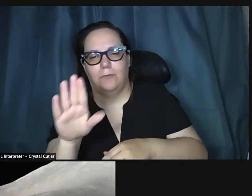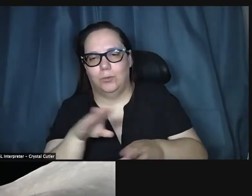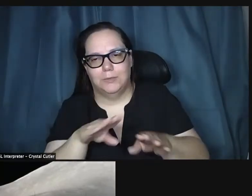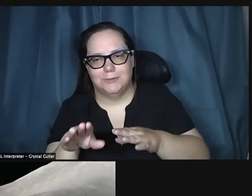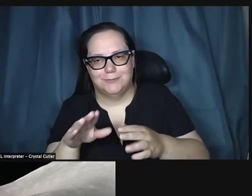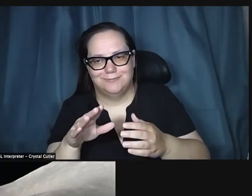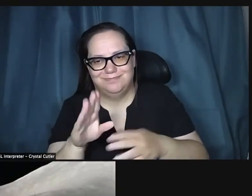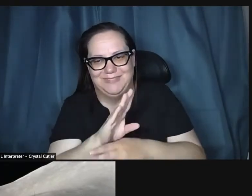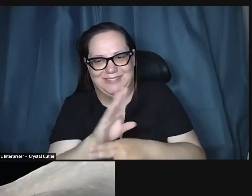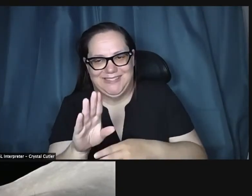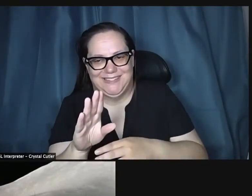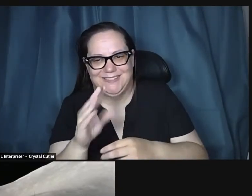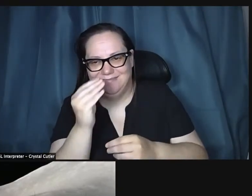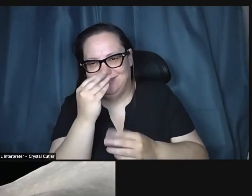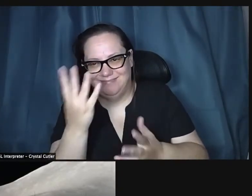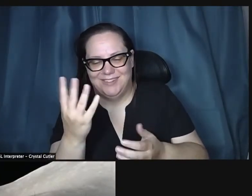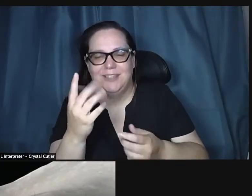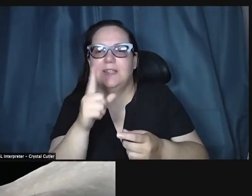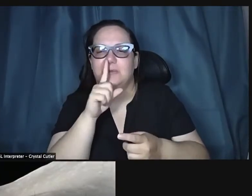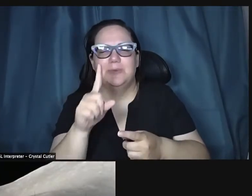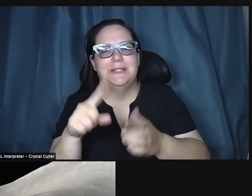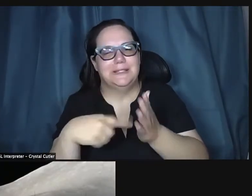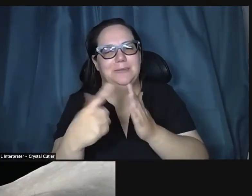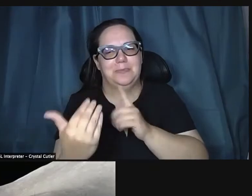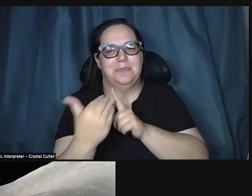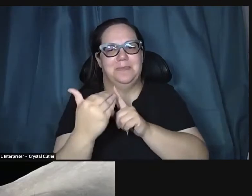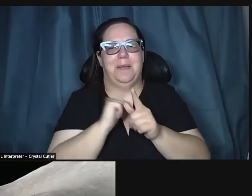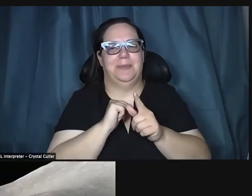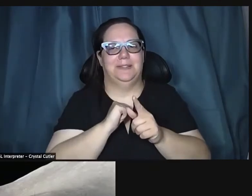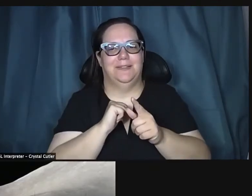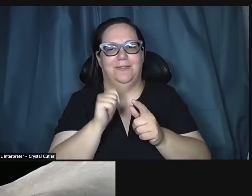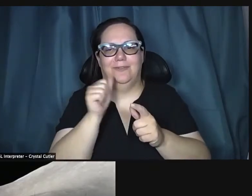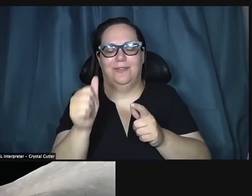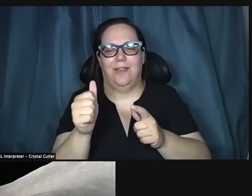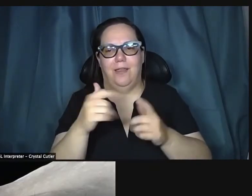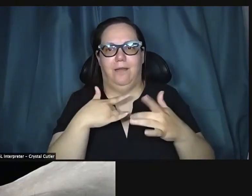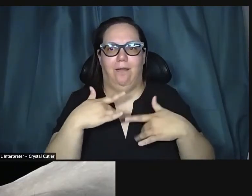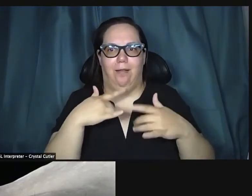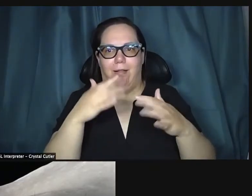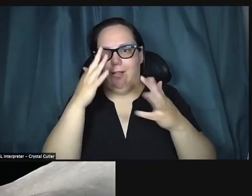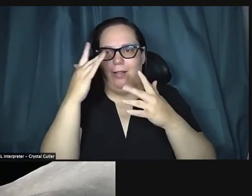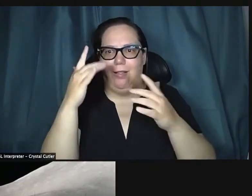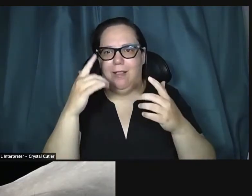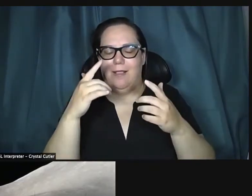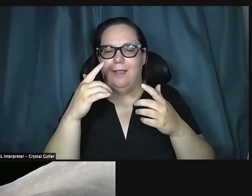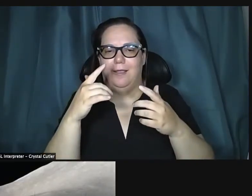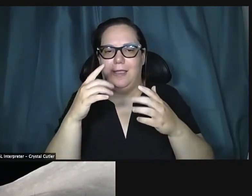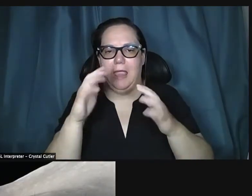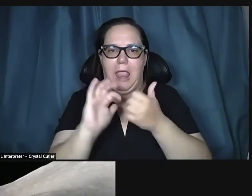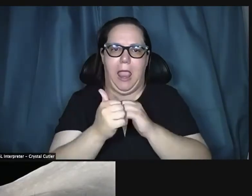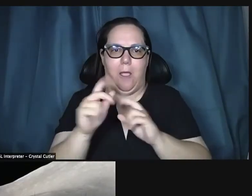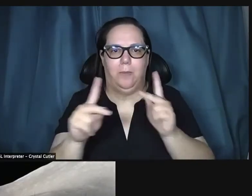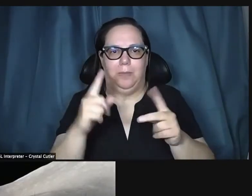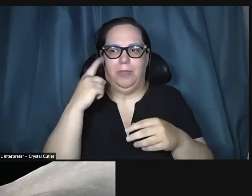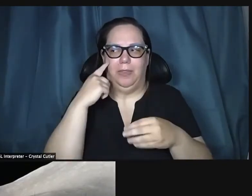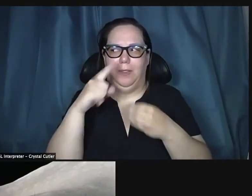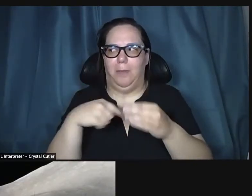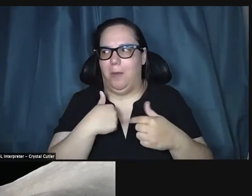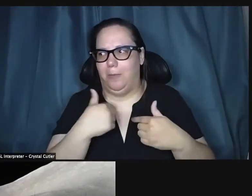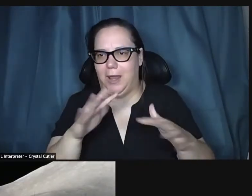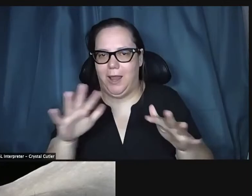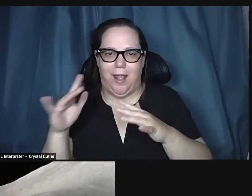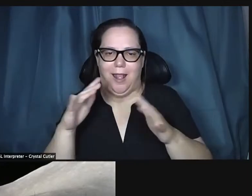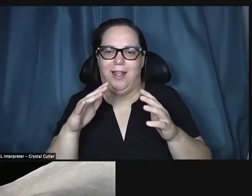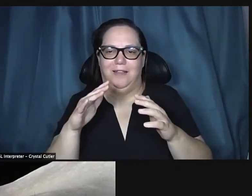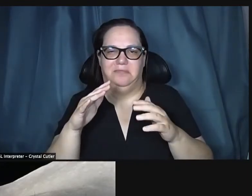I really have to remind myself of that sometimes when I get concerned about, what people might think about me and all of that. And